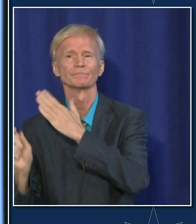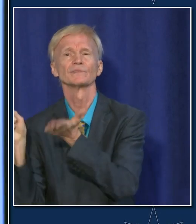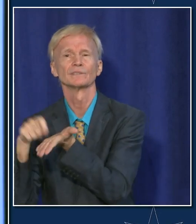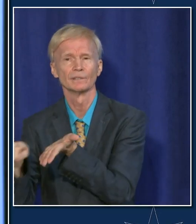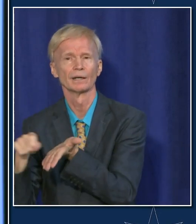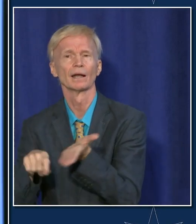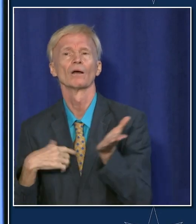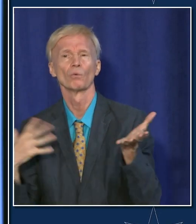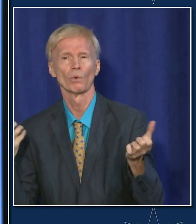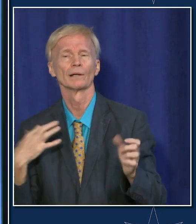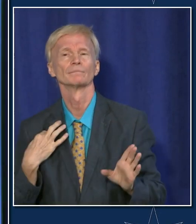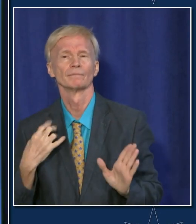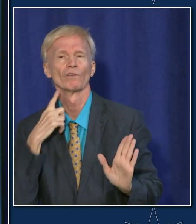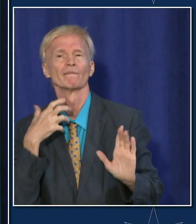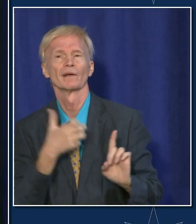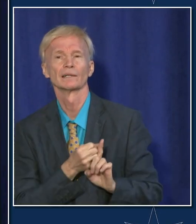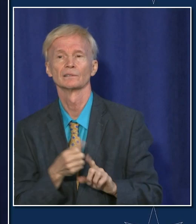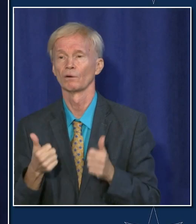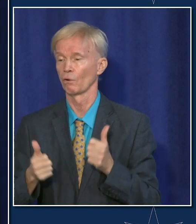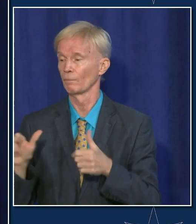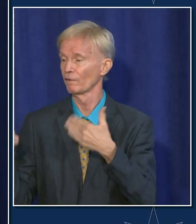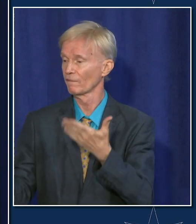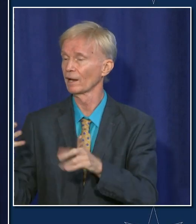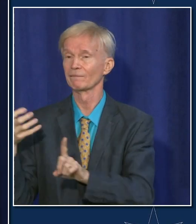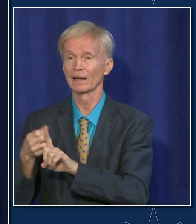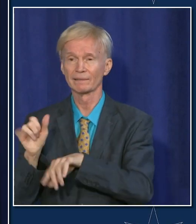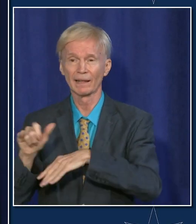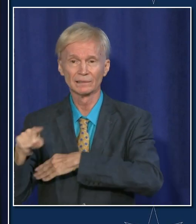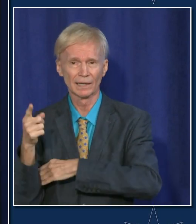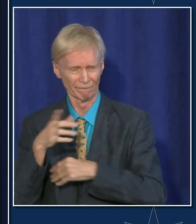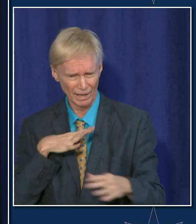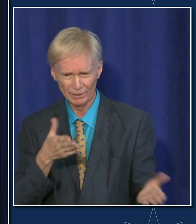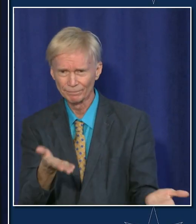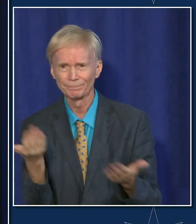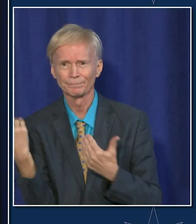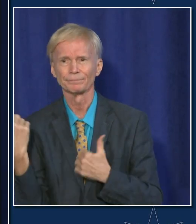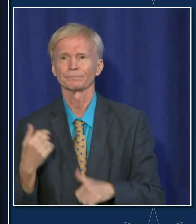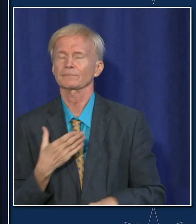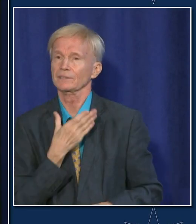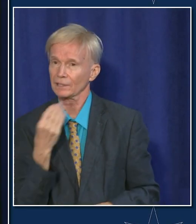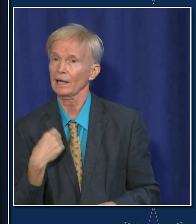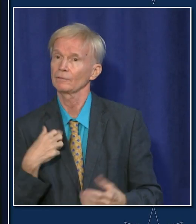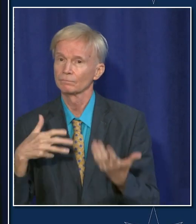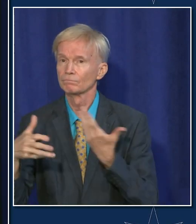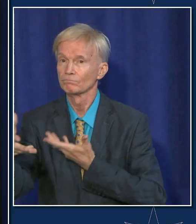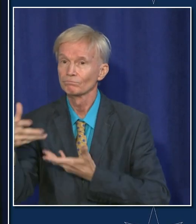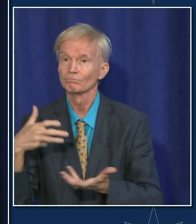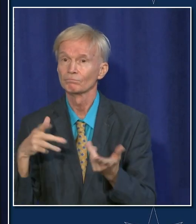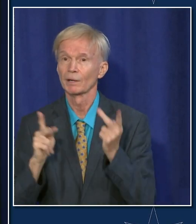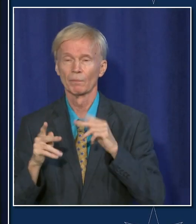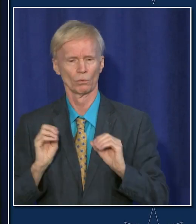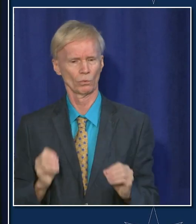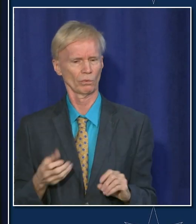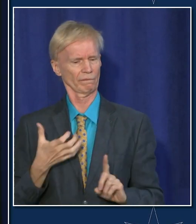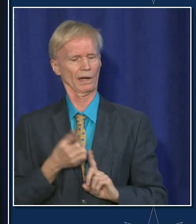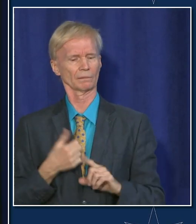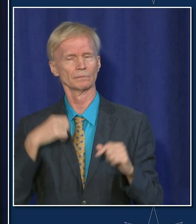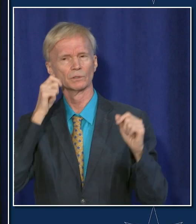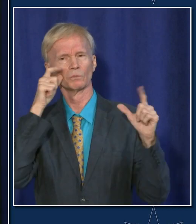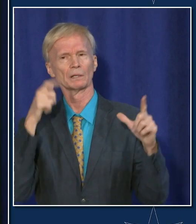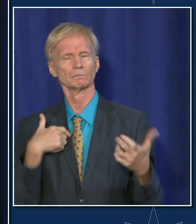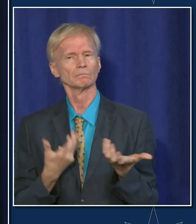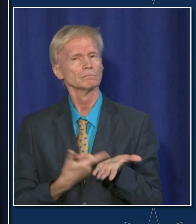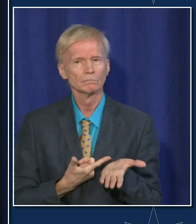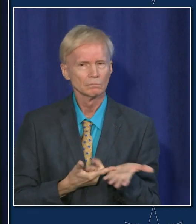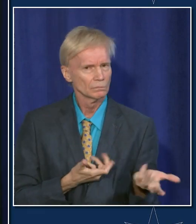we're providing vaccines on site, take advantage of it. It still is surprising to me. Almost every day I'm interacting with someone who isn't vaccinated, and I have a